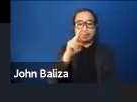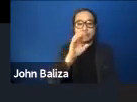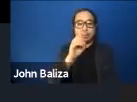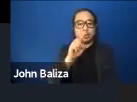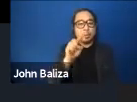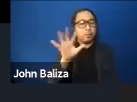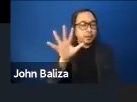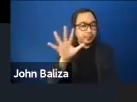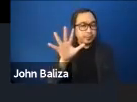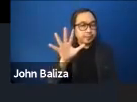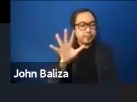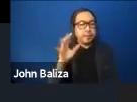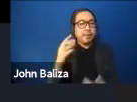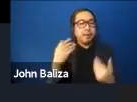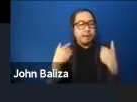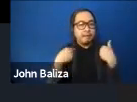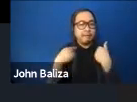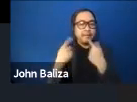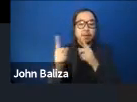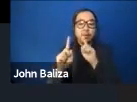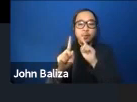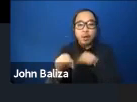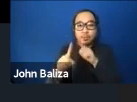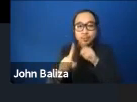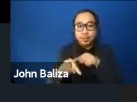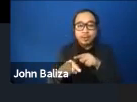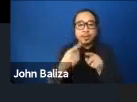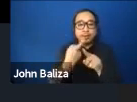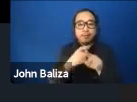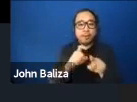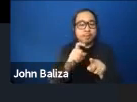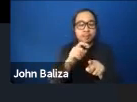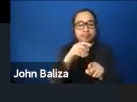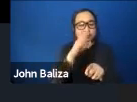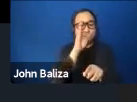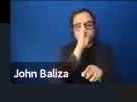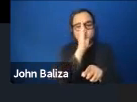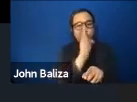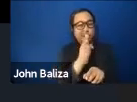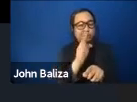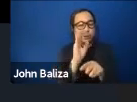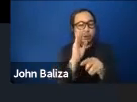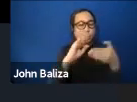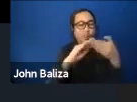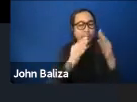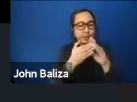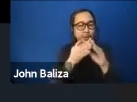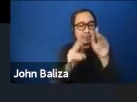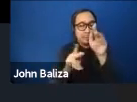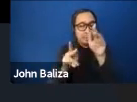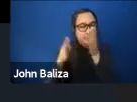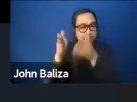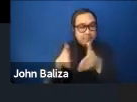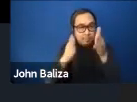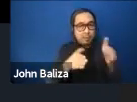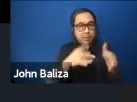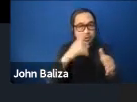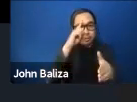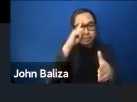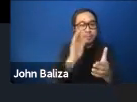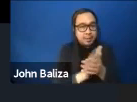2015, there are the respondents of the straight community who said that they believe that being LGBT are their